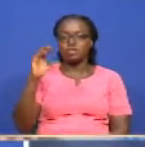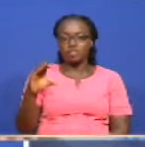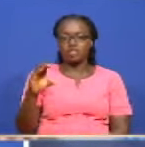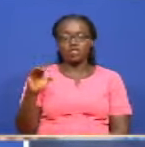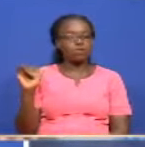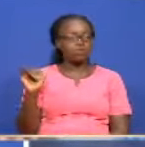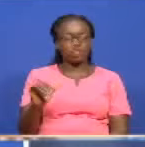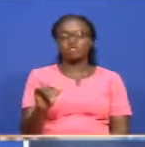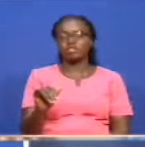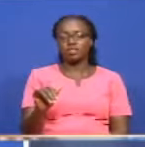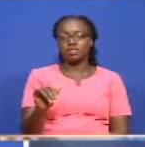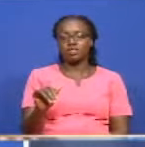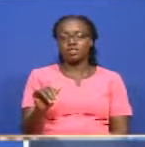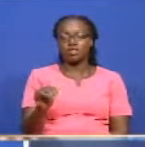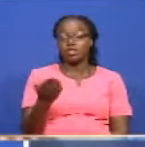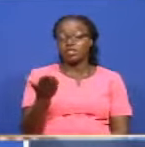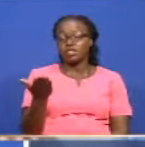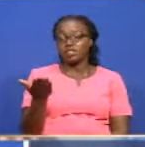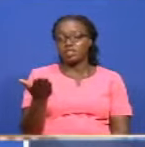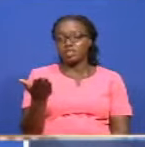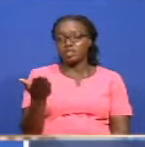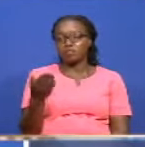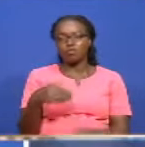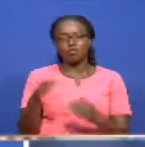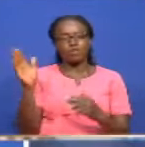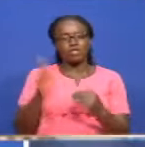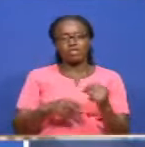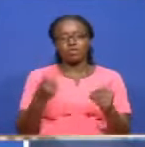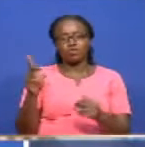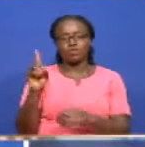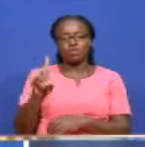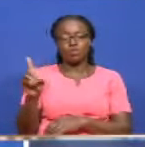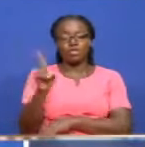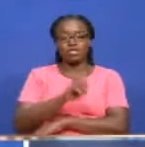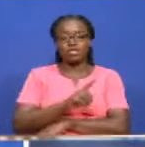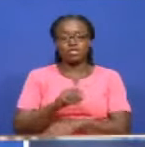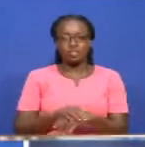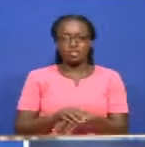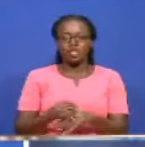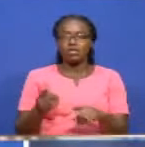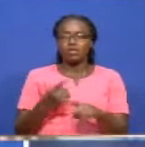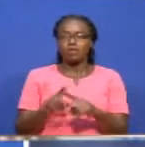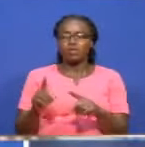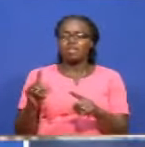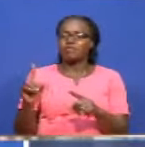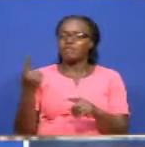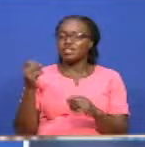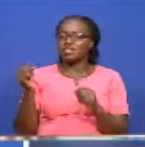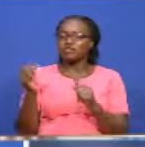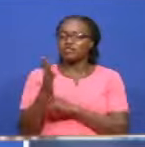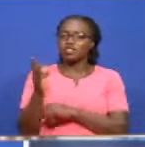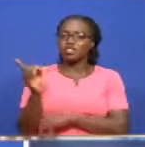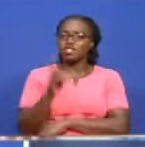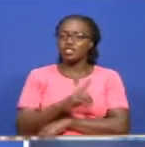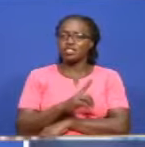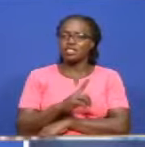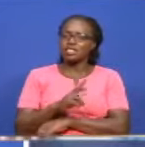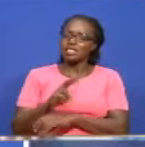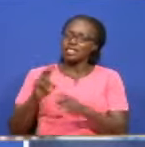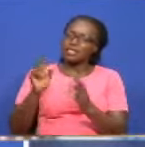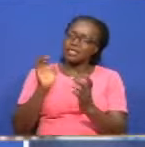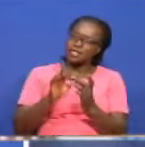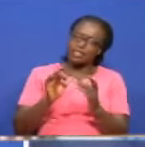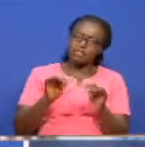quarantined there for more than 21 days. But for the first 14 days, tuliangaliwa pale